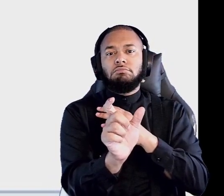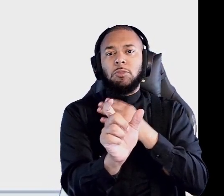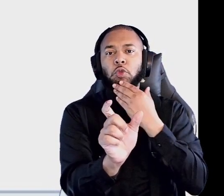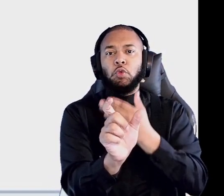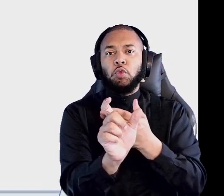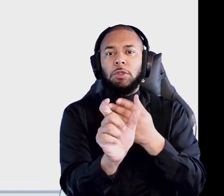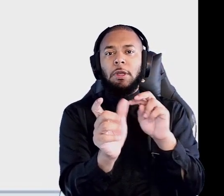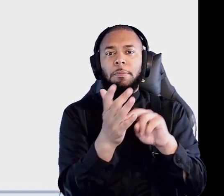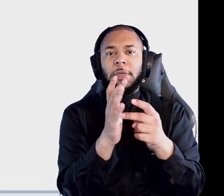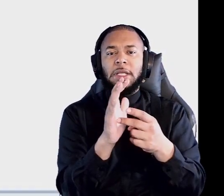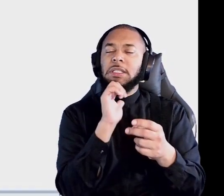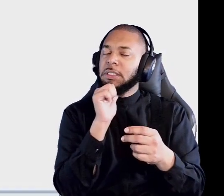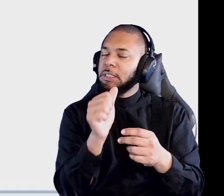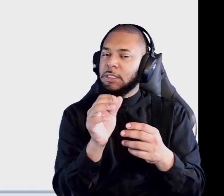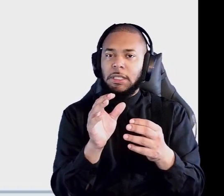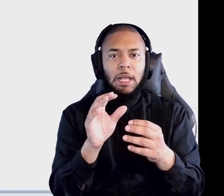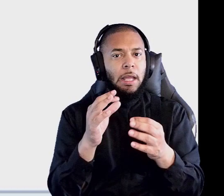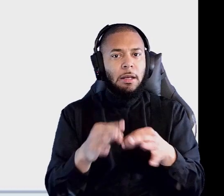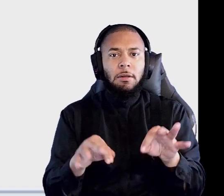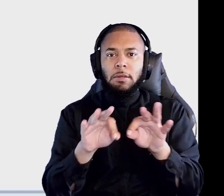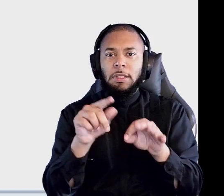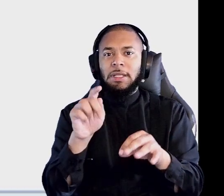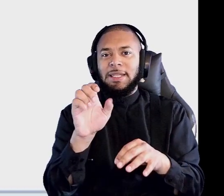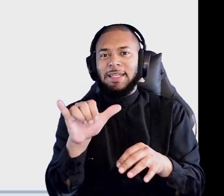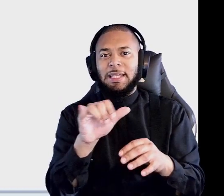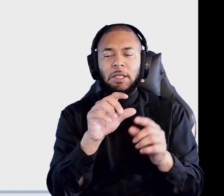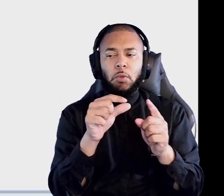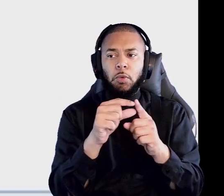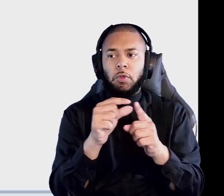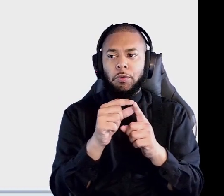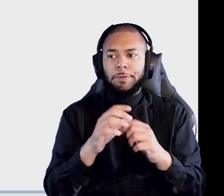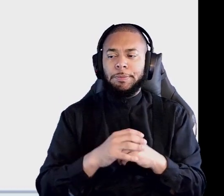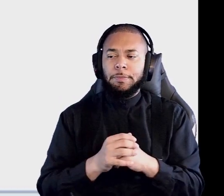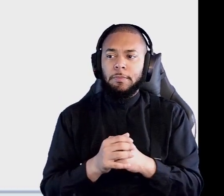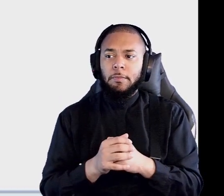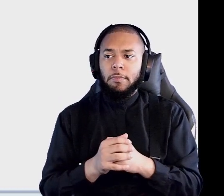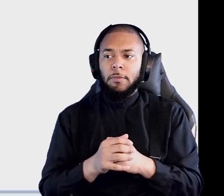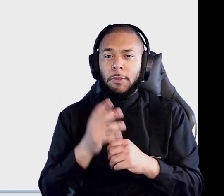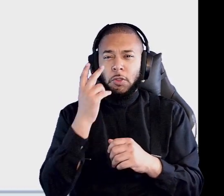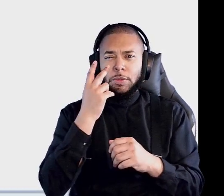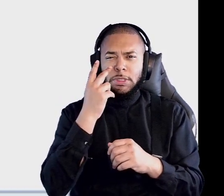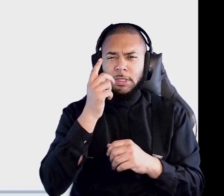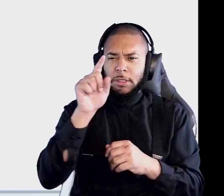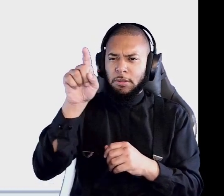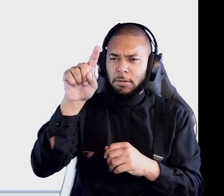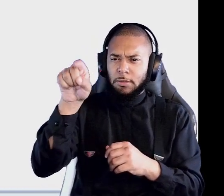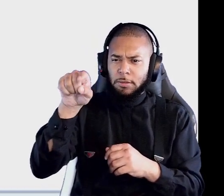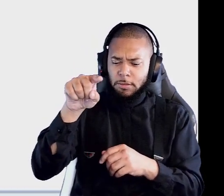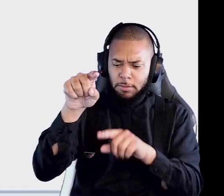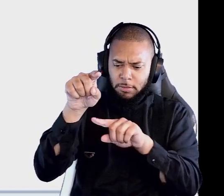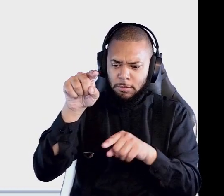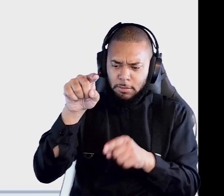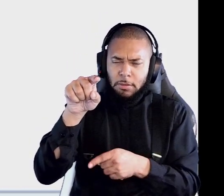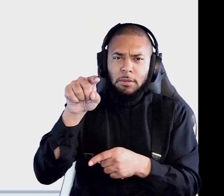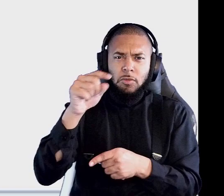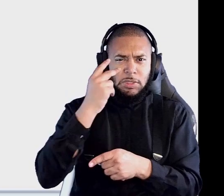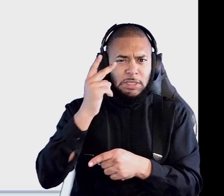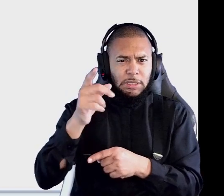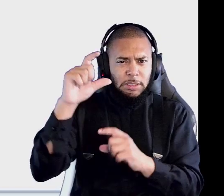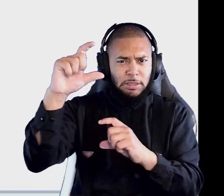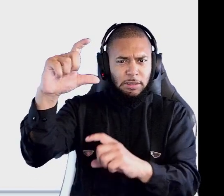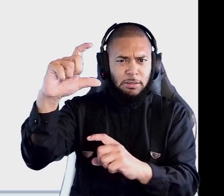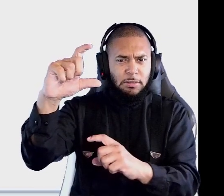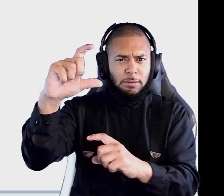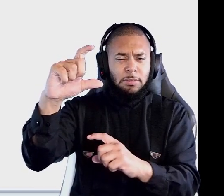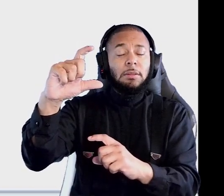it's not a keyword. Keywords turn purple. And then notice how I typed in a beginning bracket and a closing bracket. My